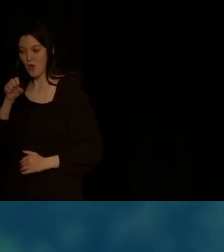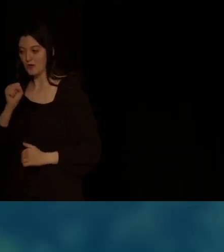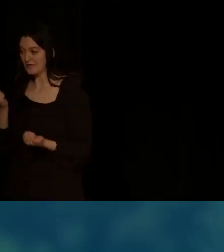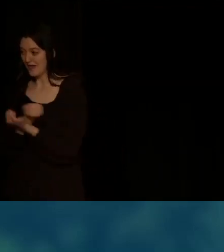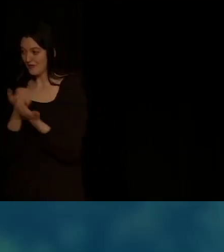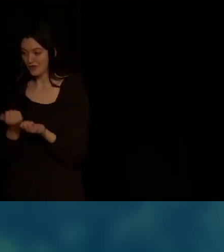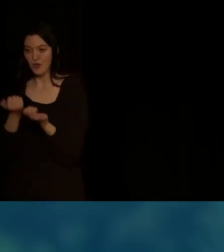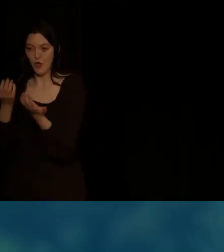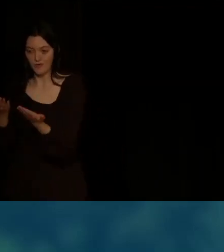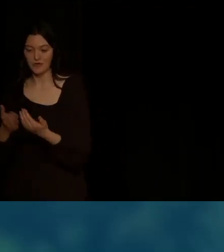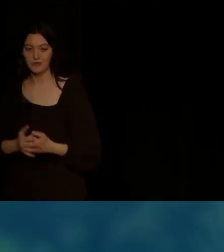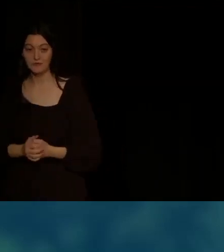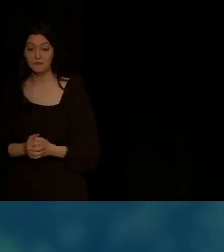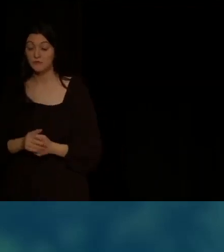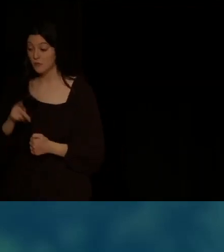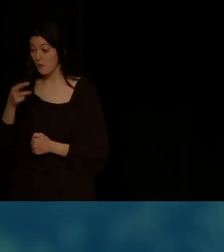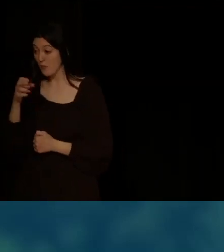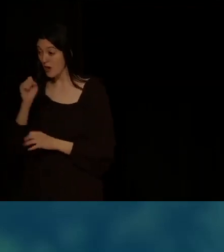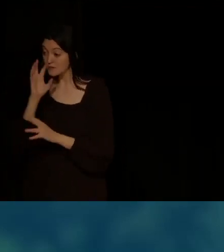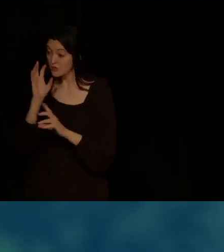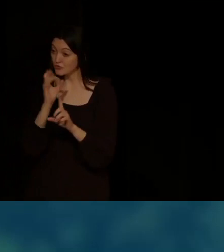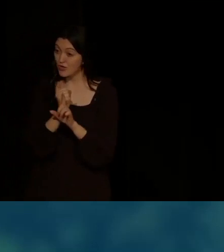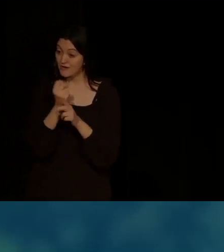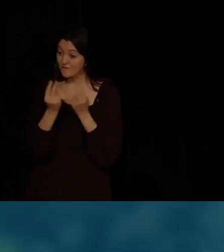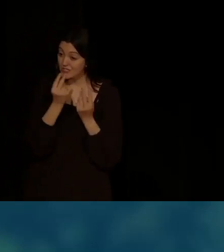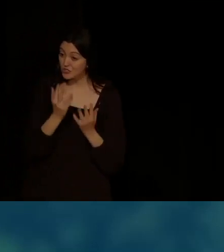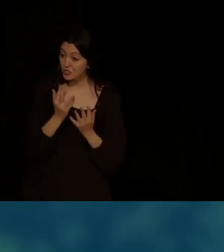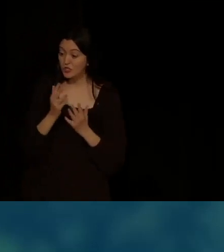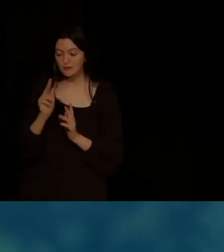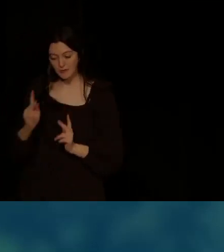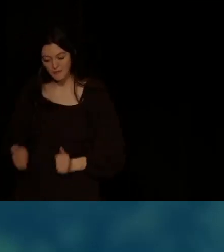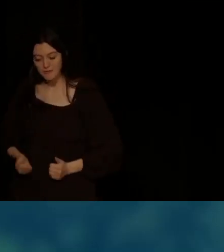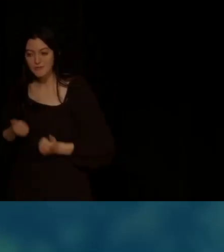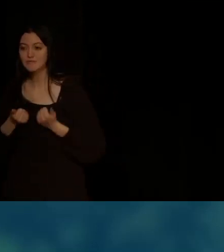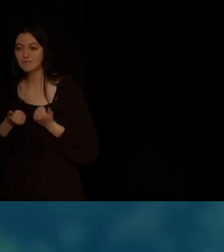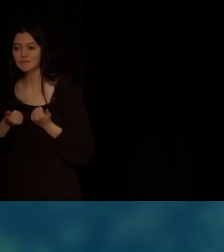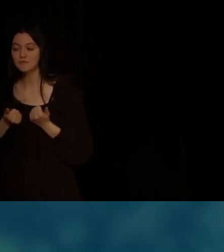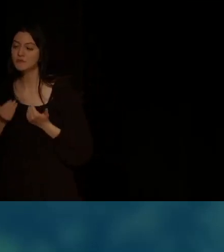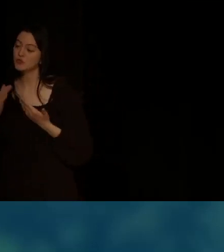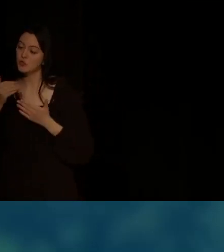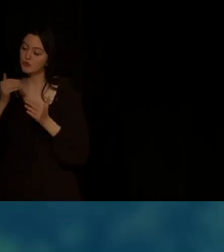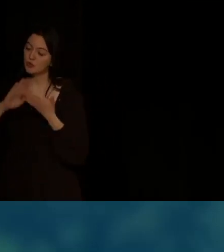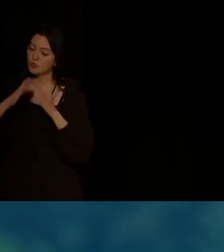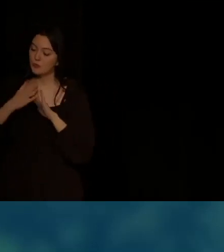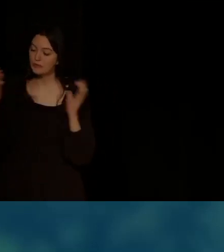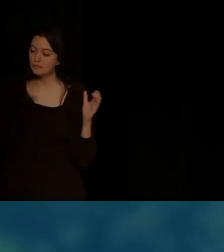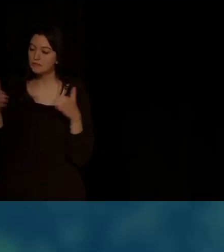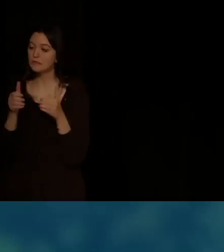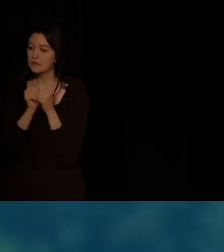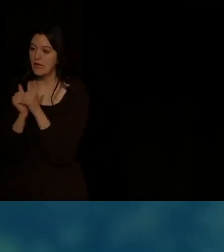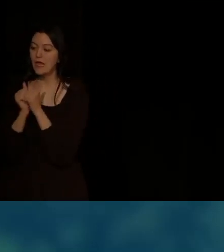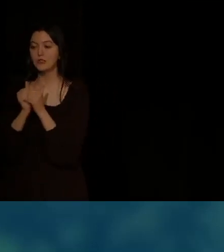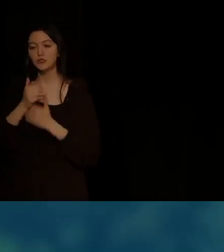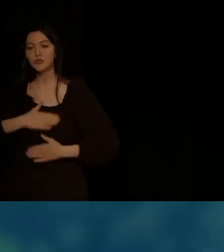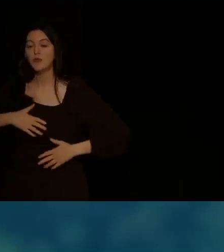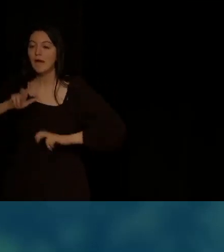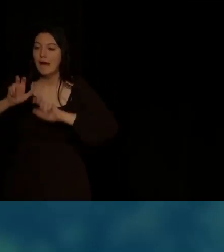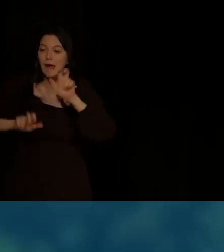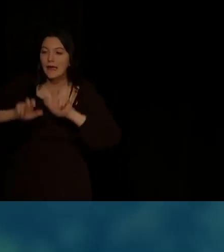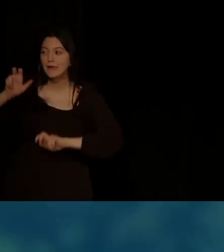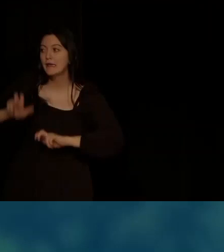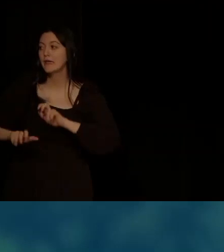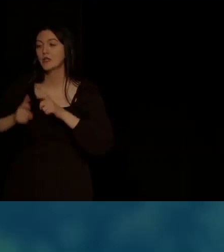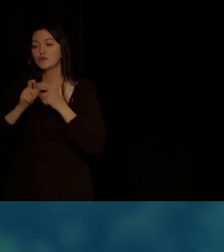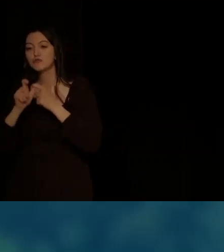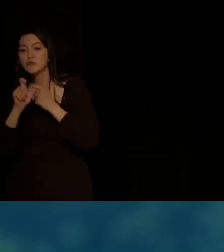offer. Parks attract visitors and residents alike, bringing the community together to enjoy hiking,